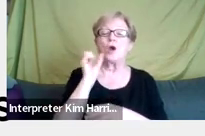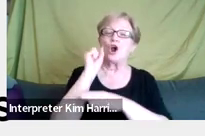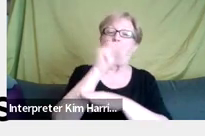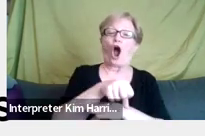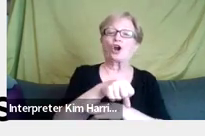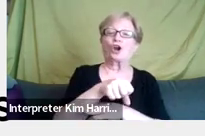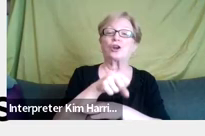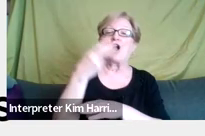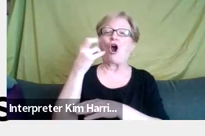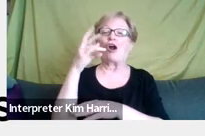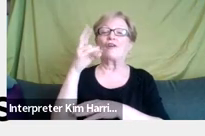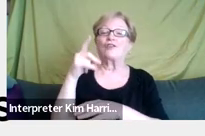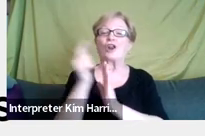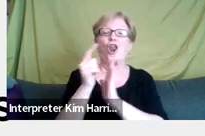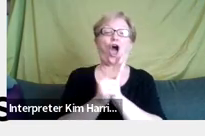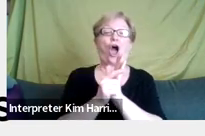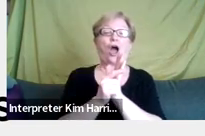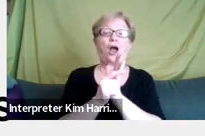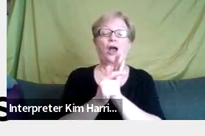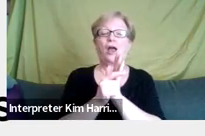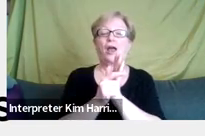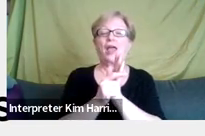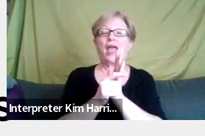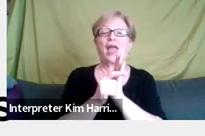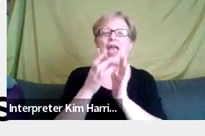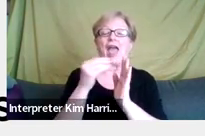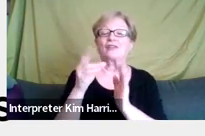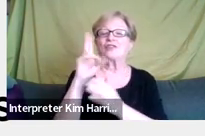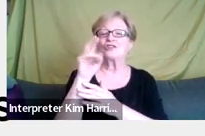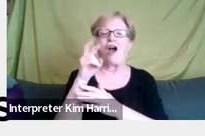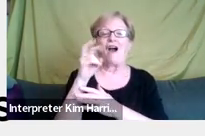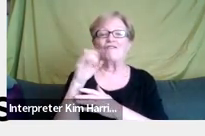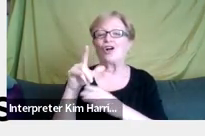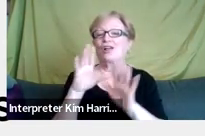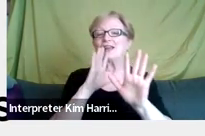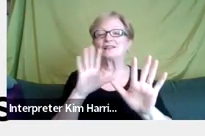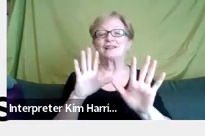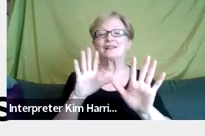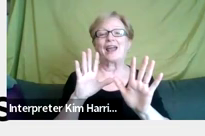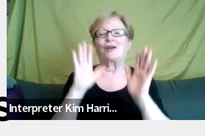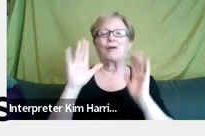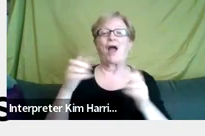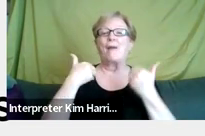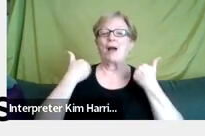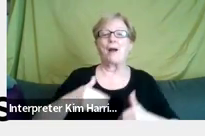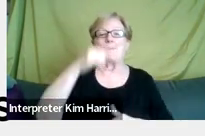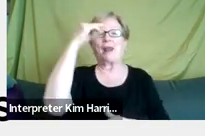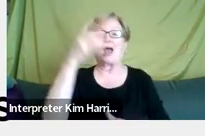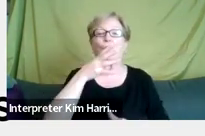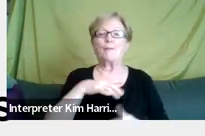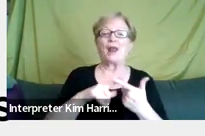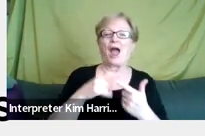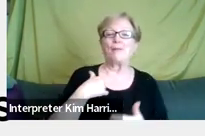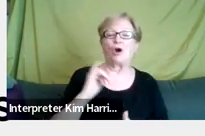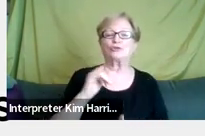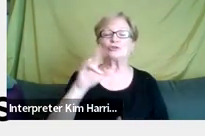who conquered Harvard Law. In the novel, there's this great quote, "I'm a black woman, I'm also disabled. So